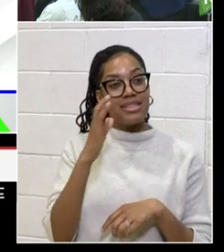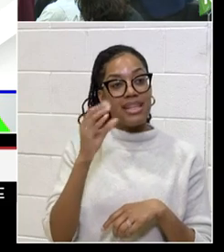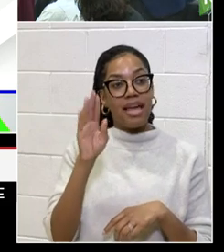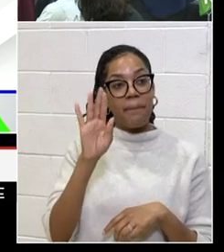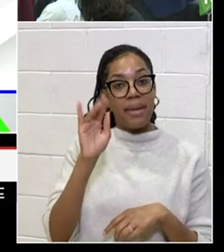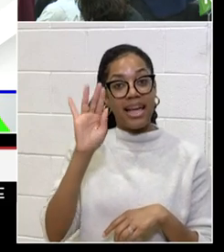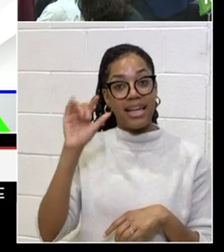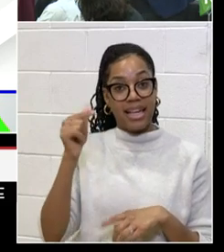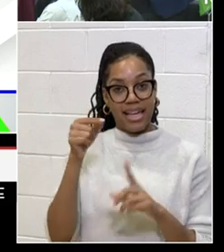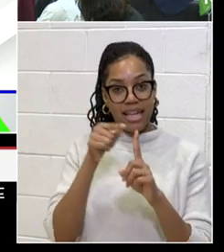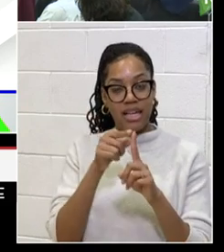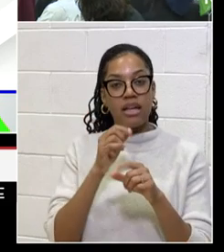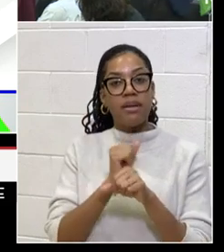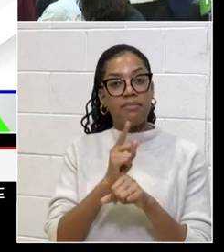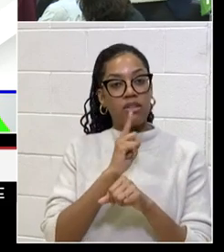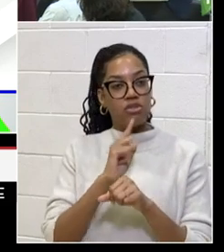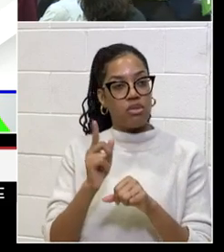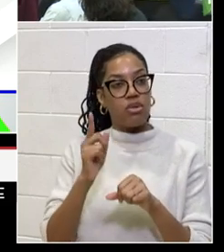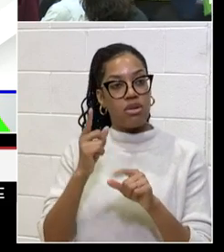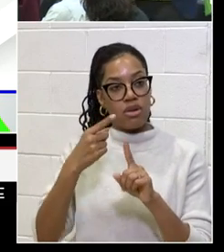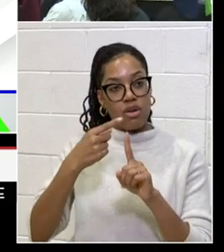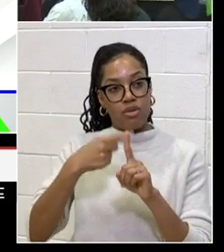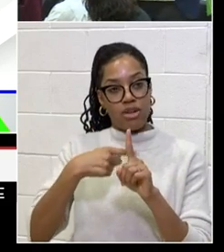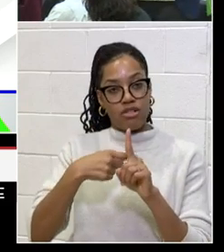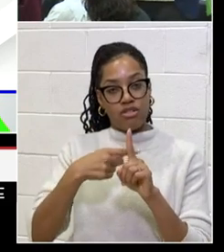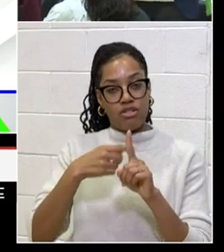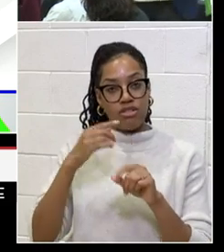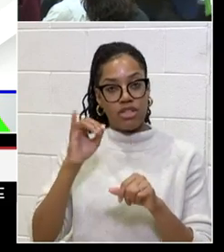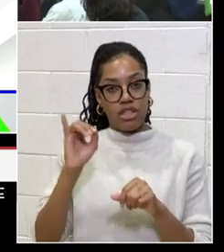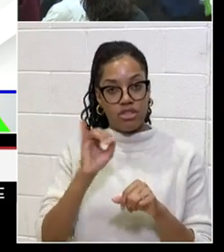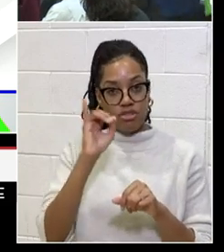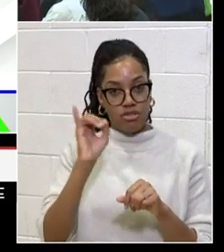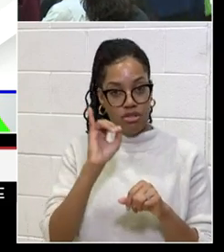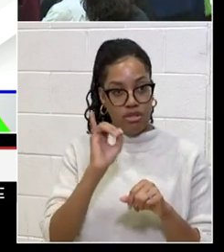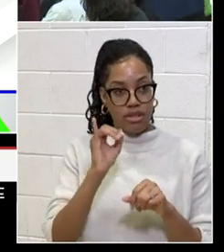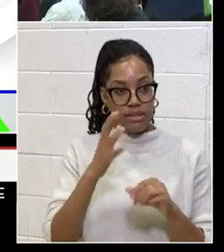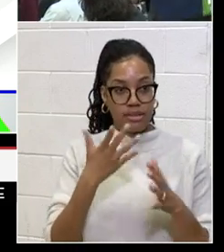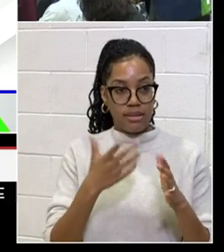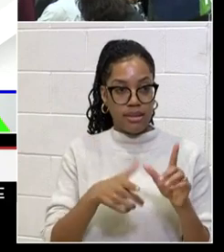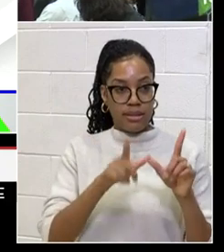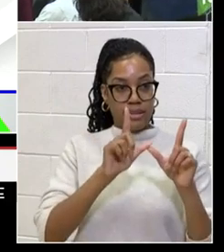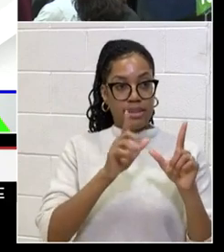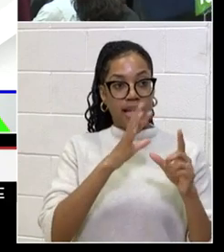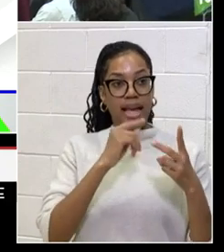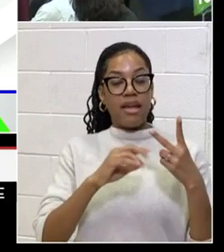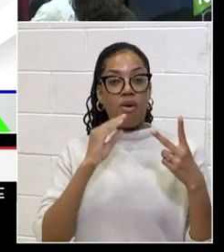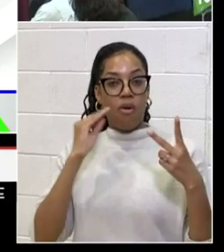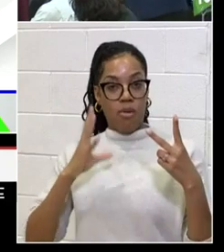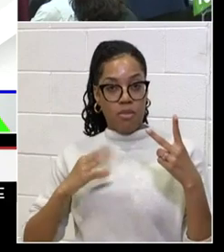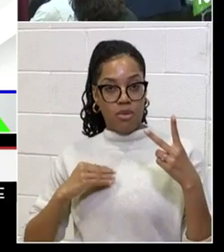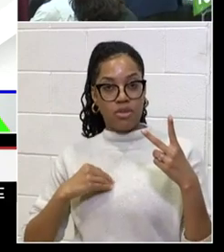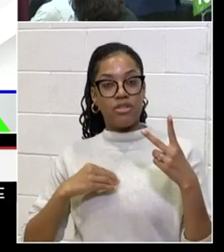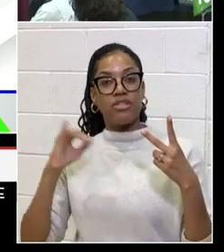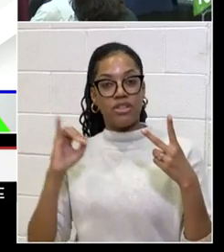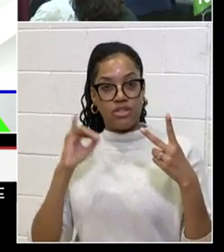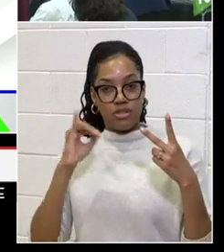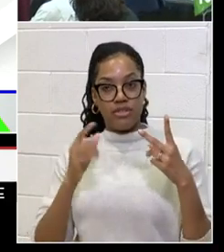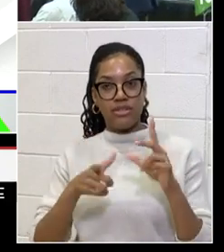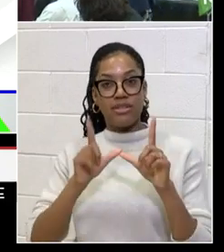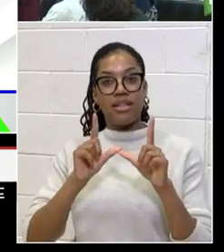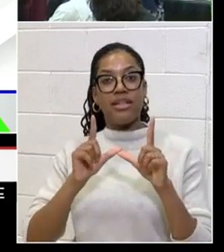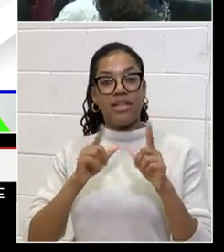renter insurance is low, our homeowners is low, and our car insurance stays